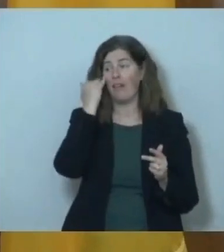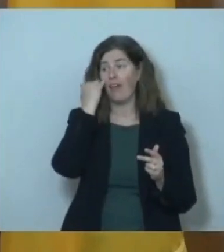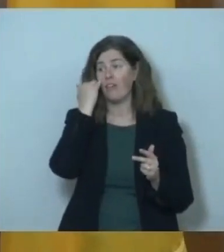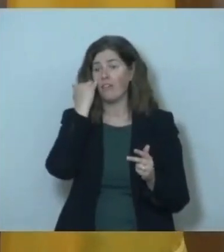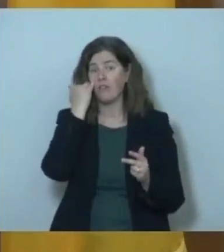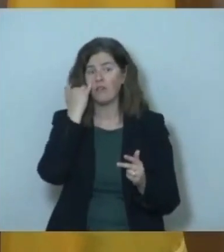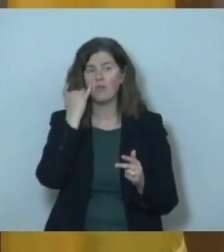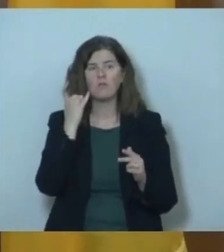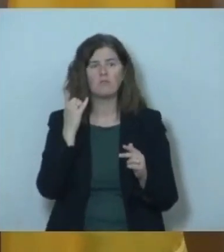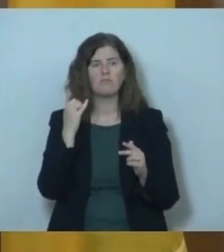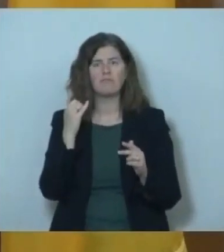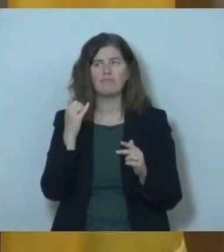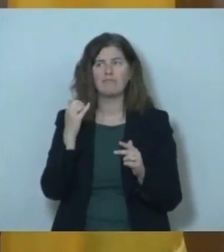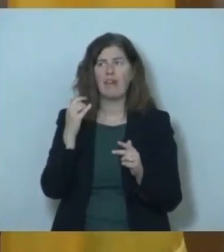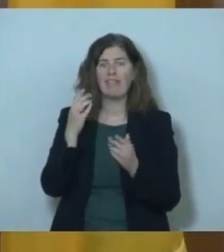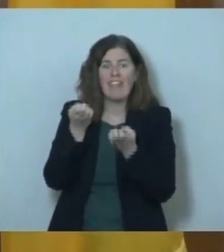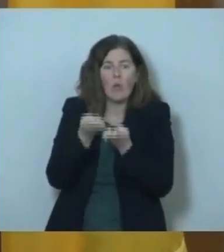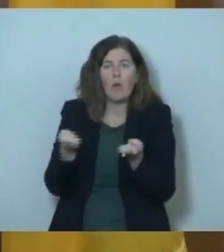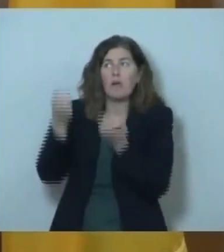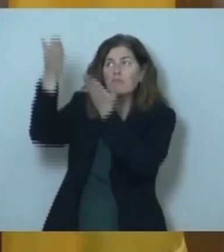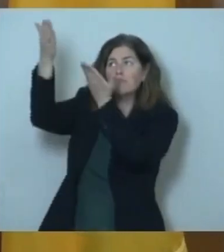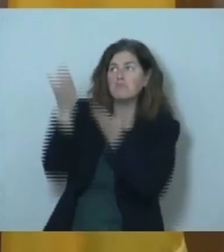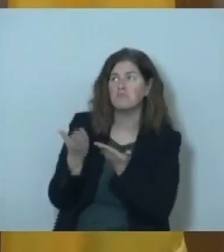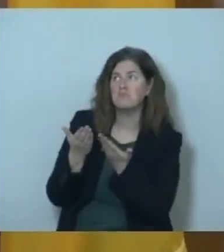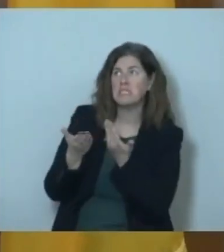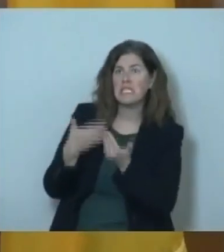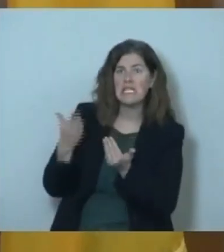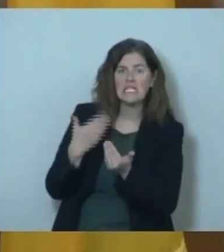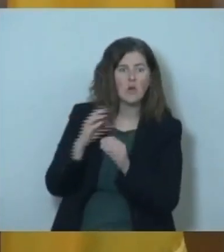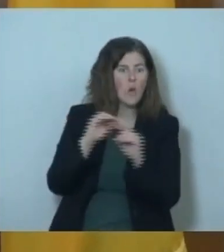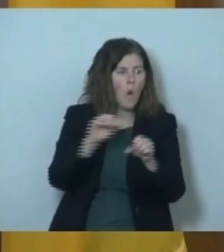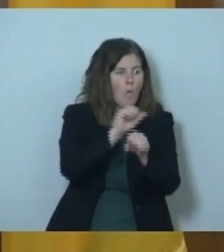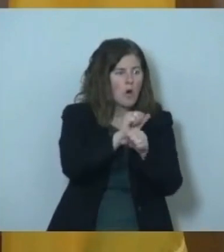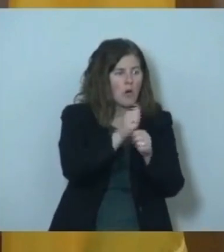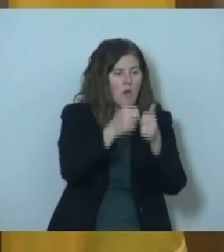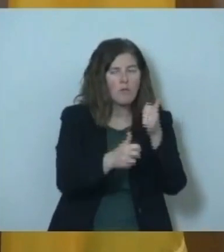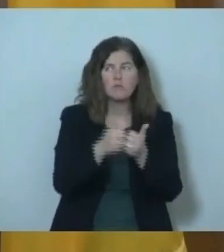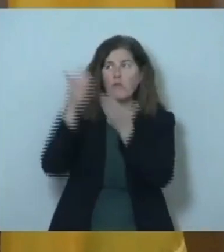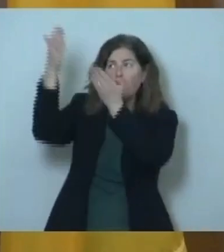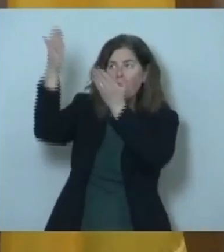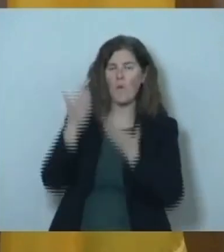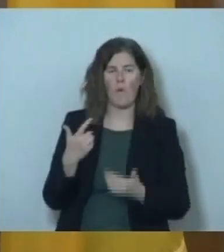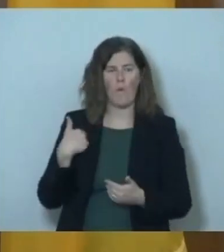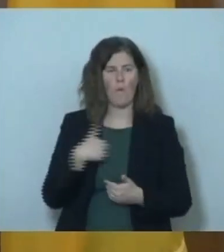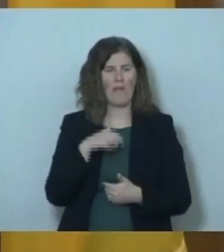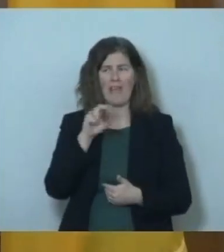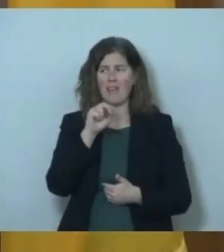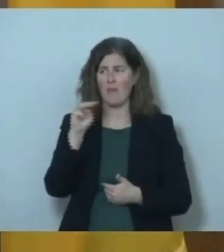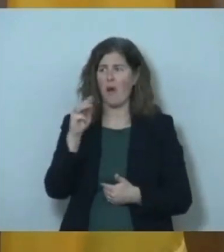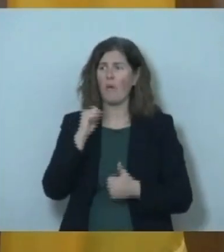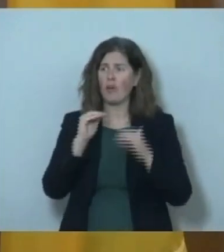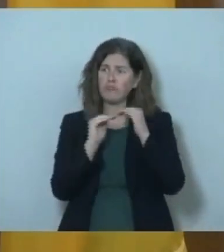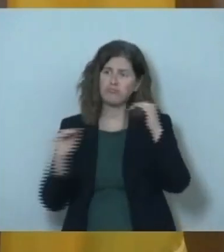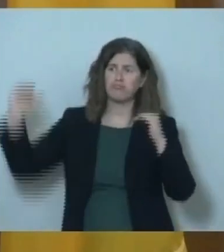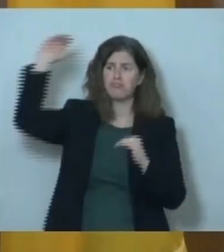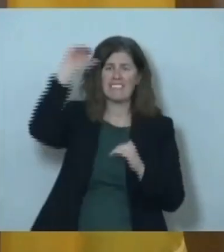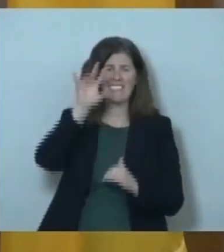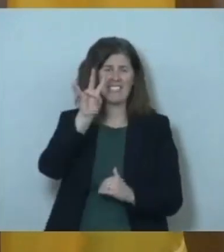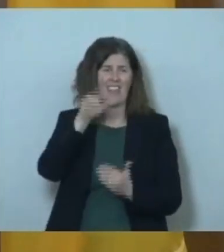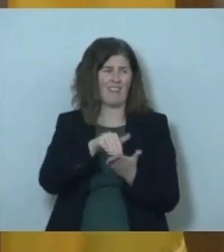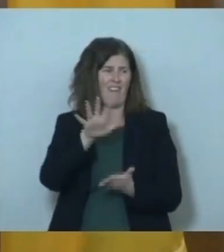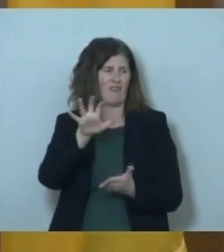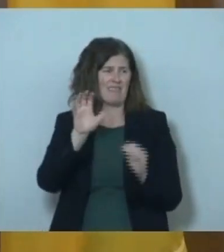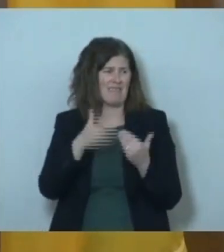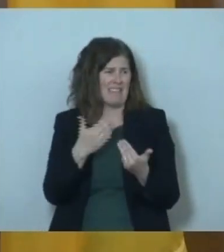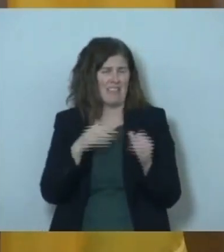chain issues and any personnel issues, New Mexico is a state that could exceed 7,500